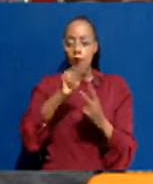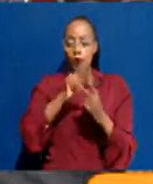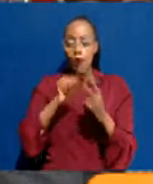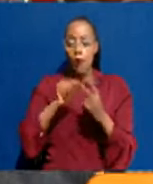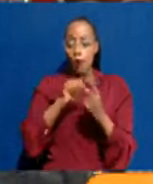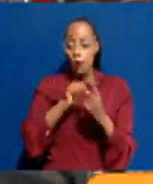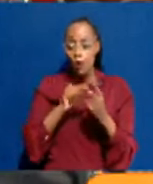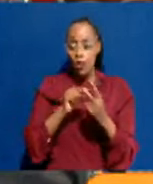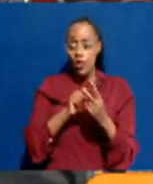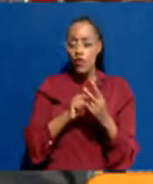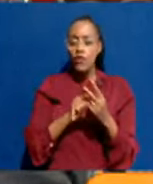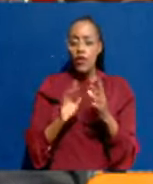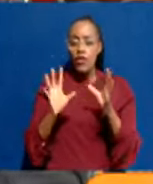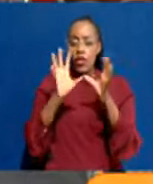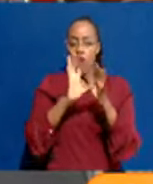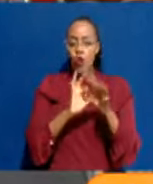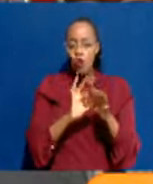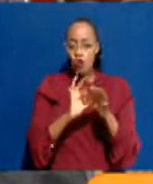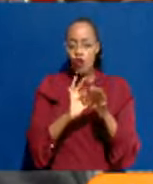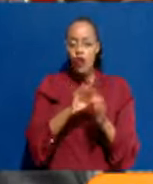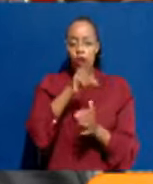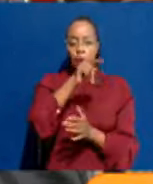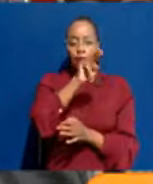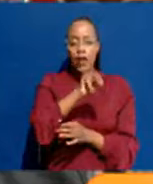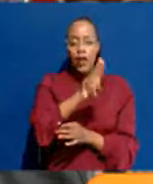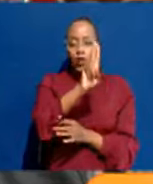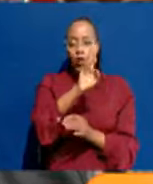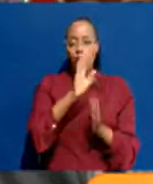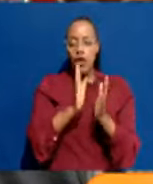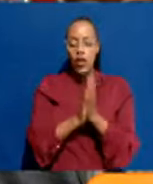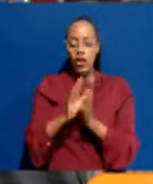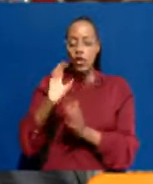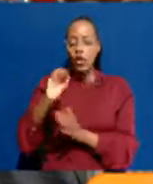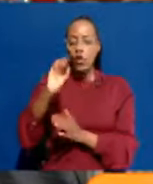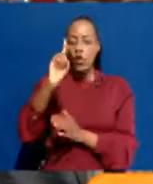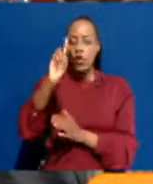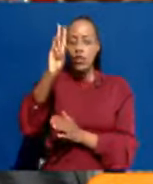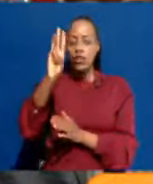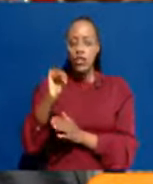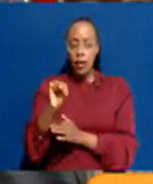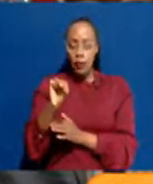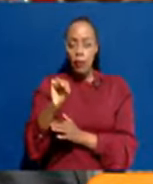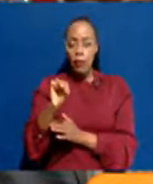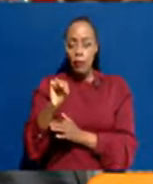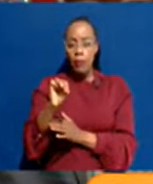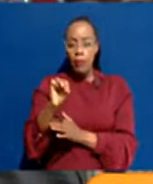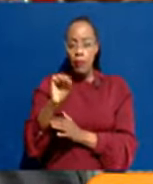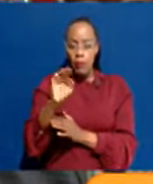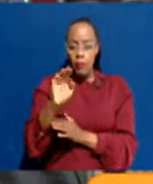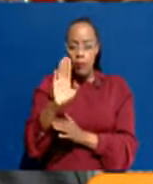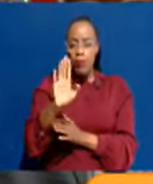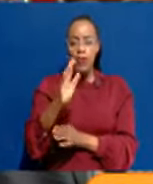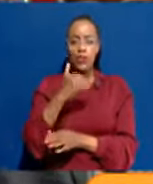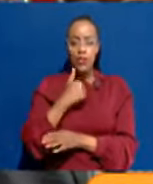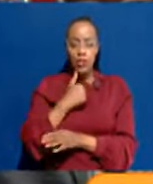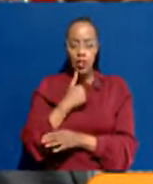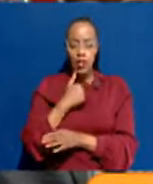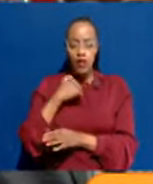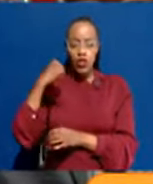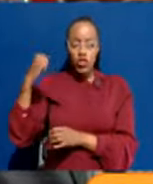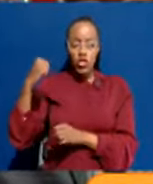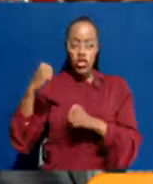cabinet was a combination of both PNU and ODM. Each of them in his mind, or each side